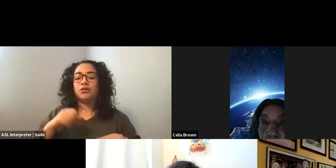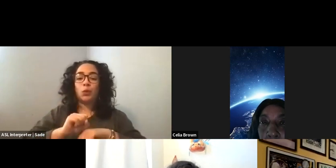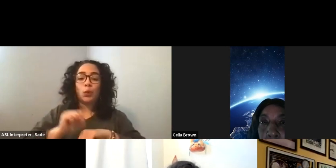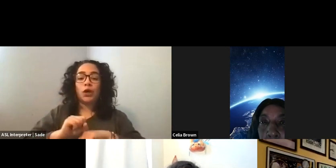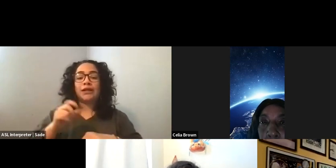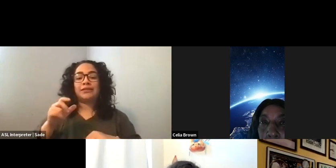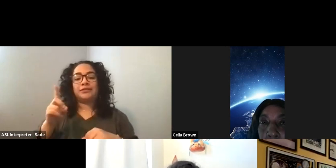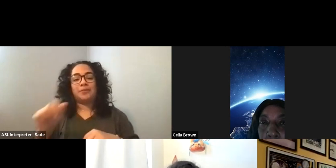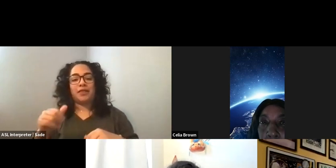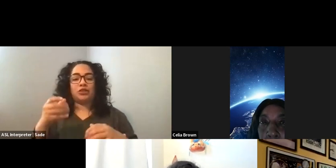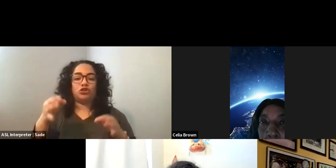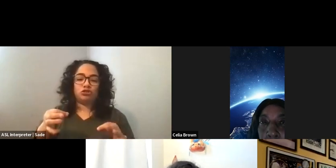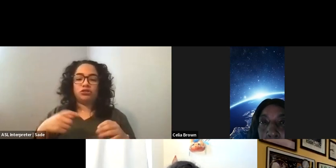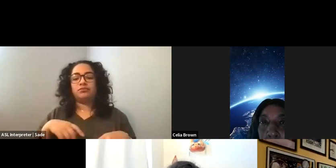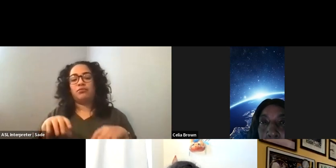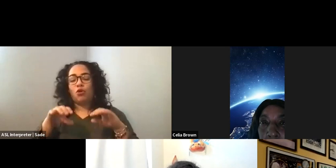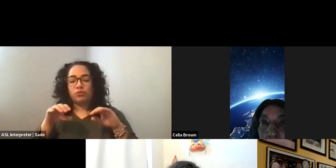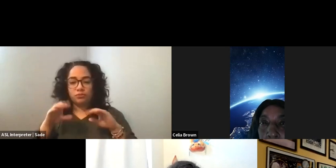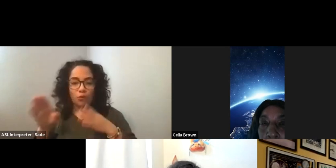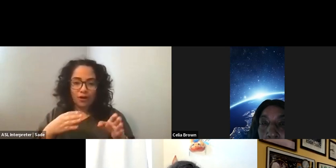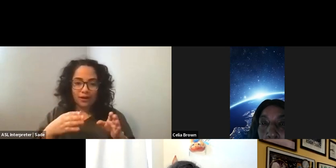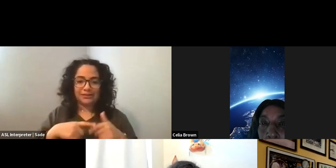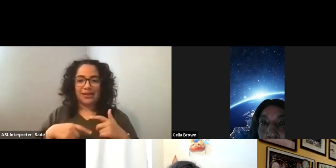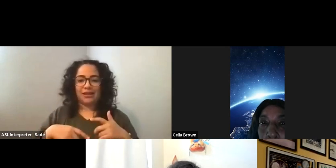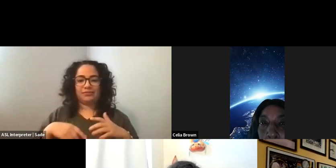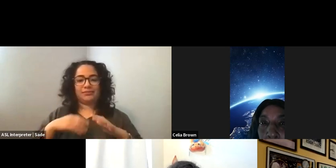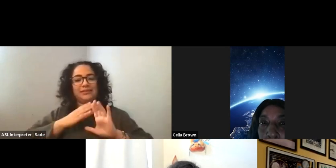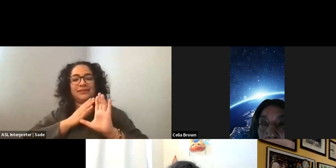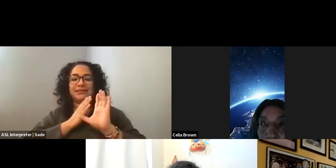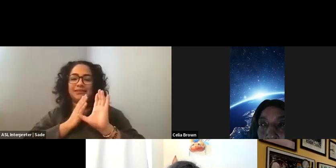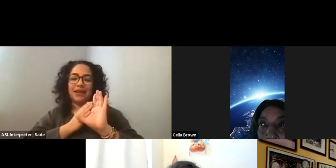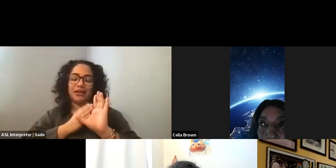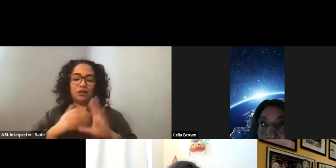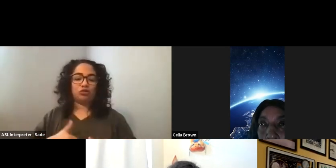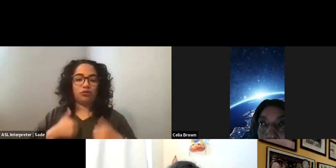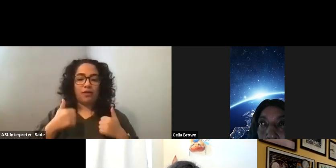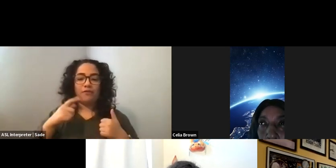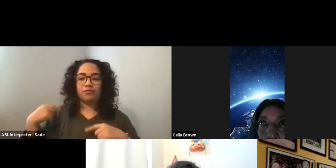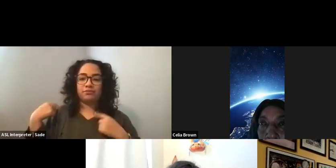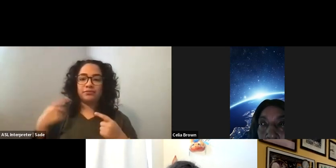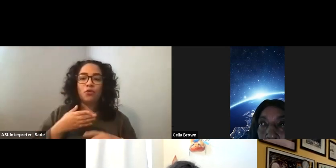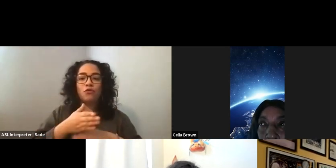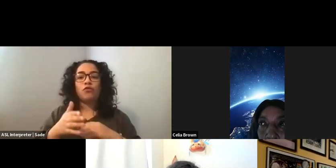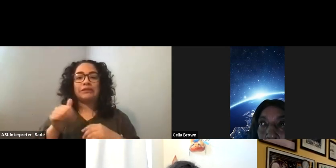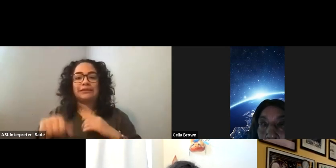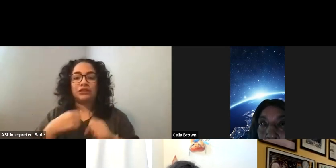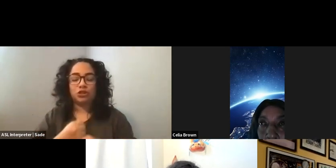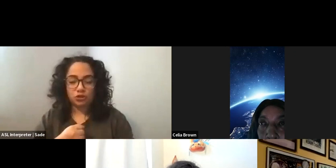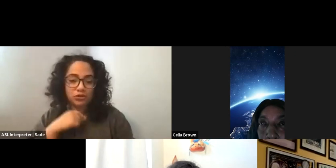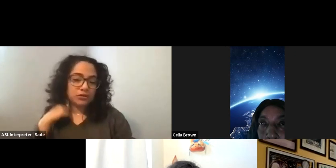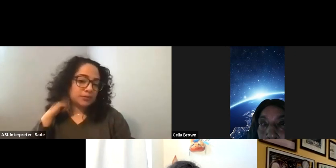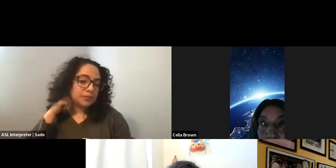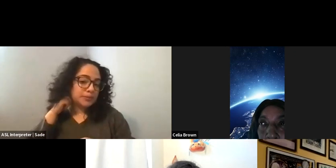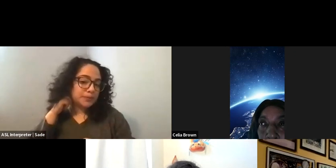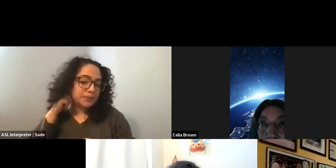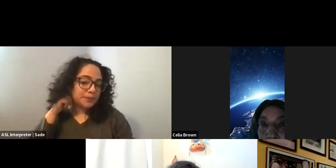psychiatric survivor organizing for informally over a decade now. I am speaking to